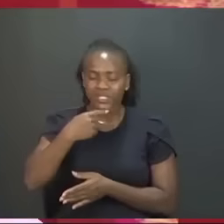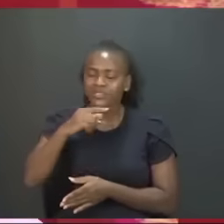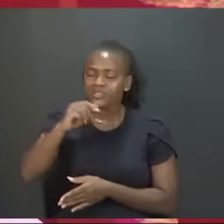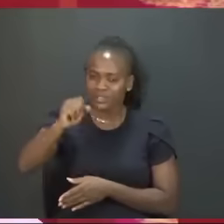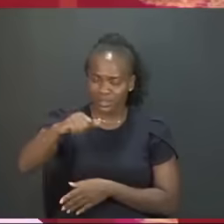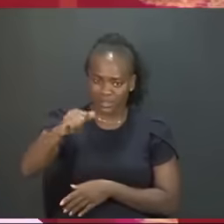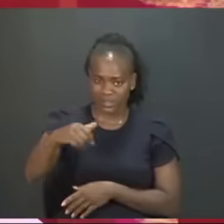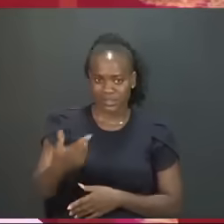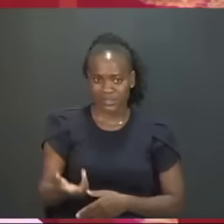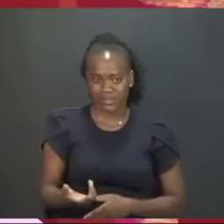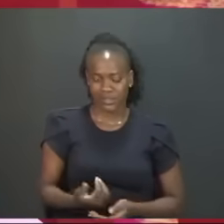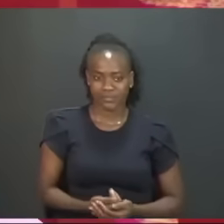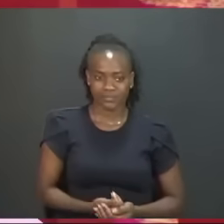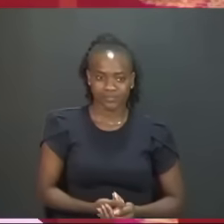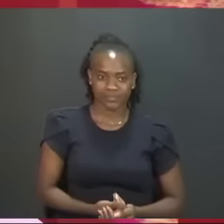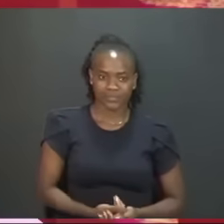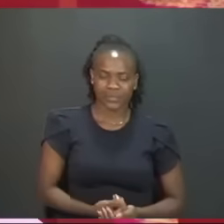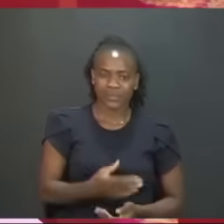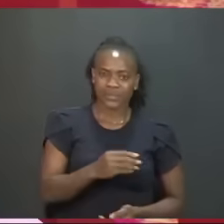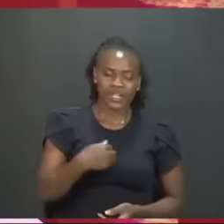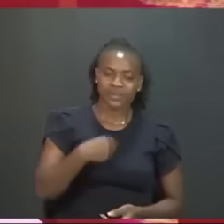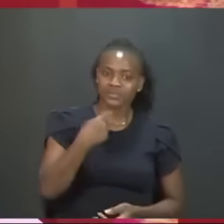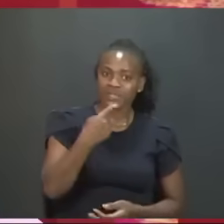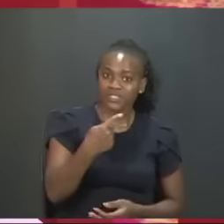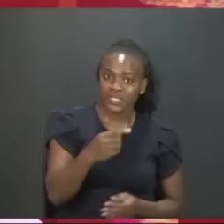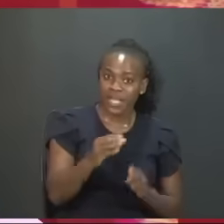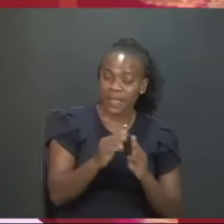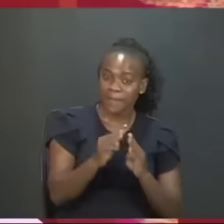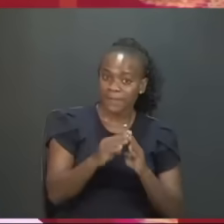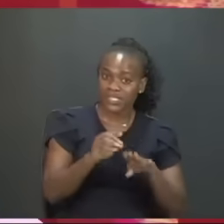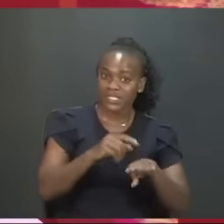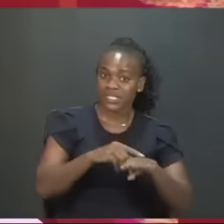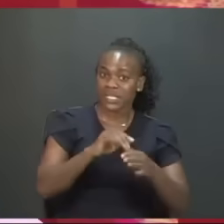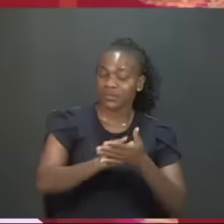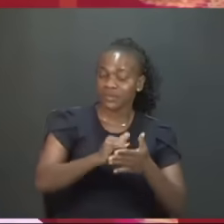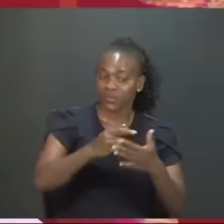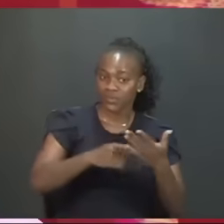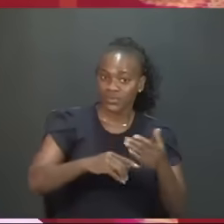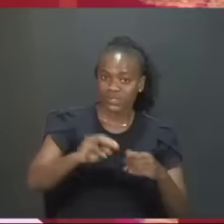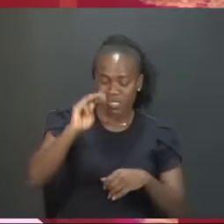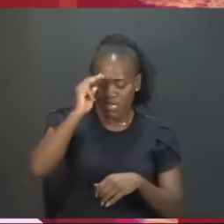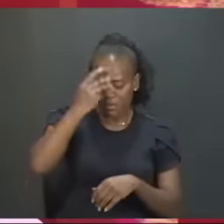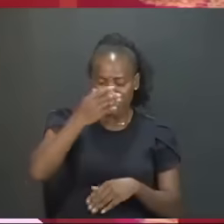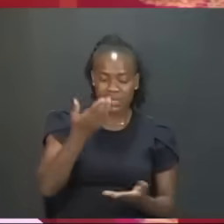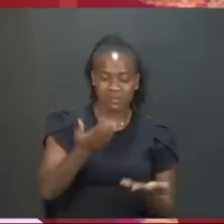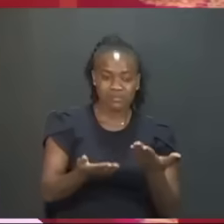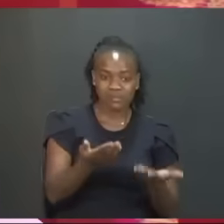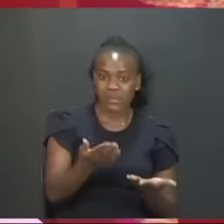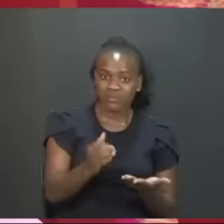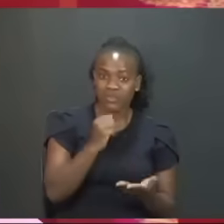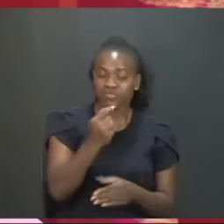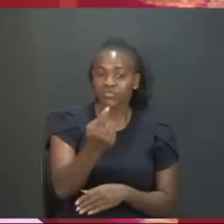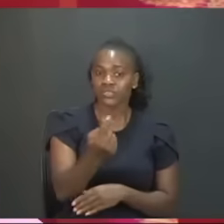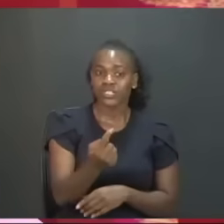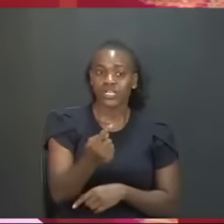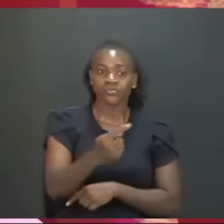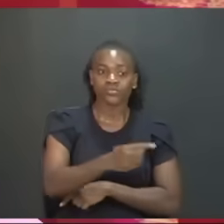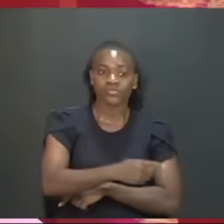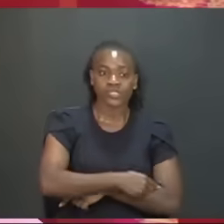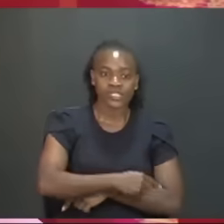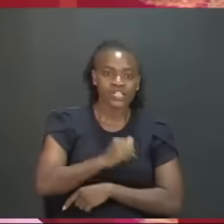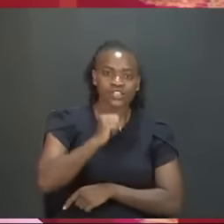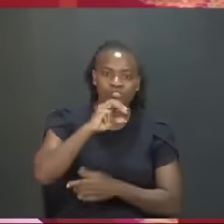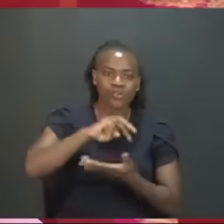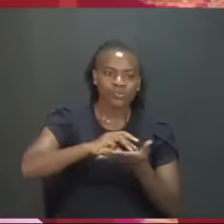ministers. And I indicated at conclave that the minister may not be able to attend today. It doesn't mean